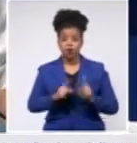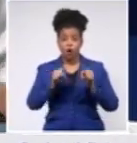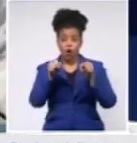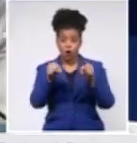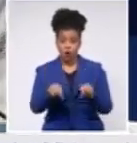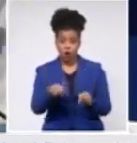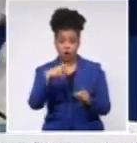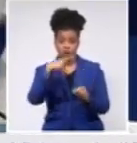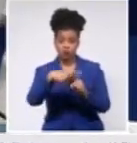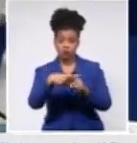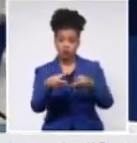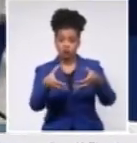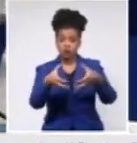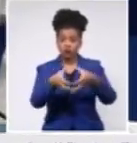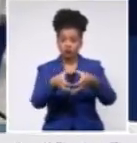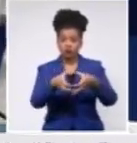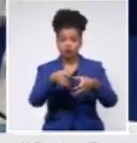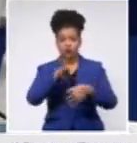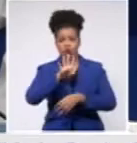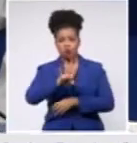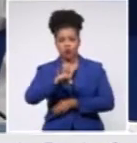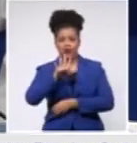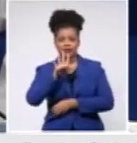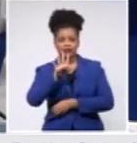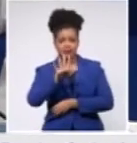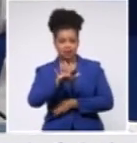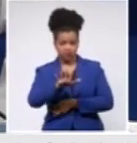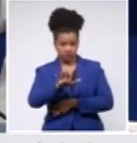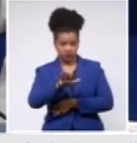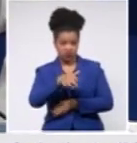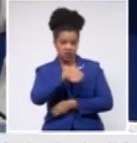and so forth from all of the country's territories.